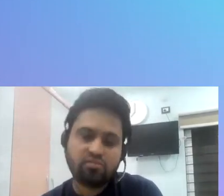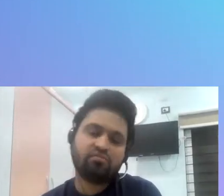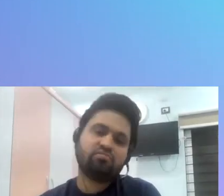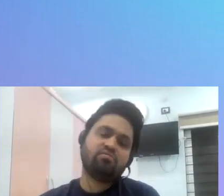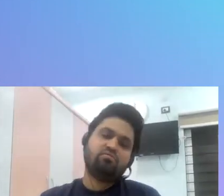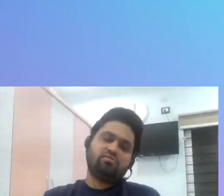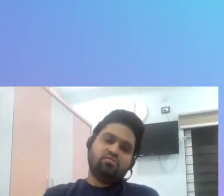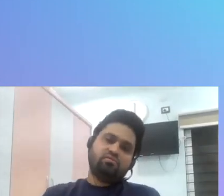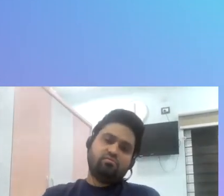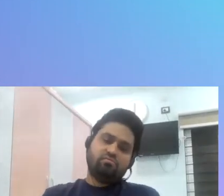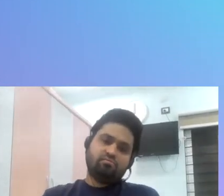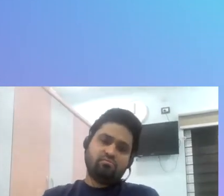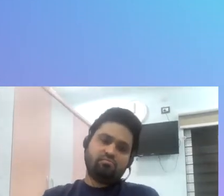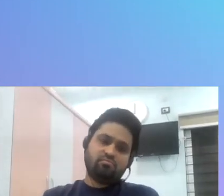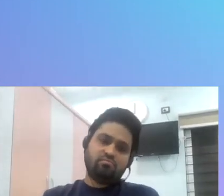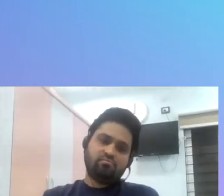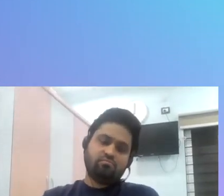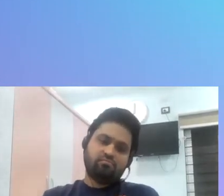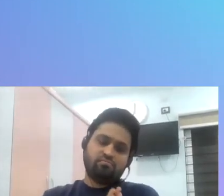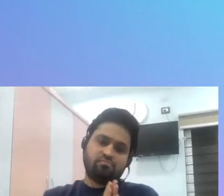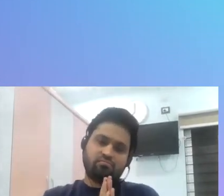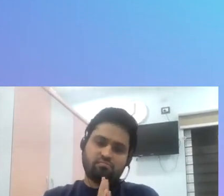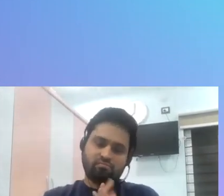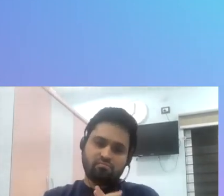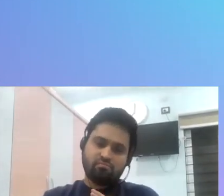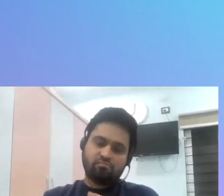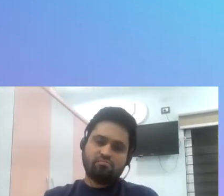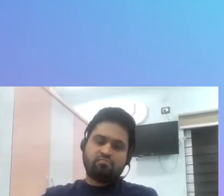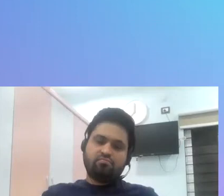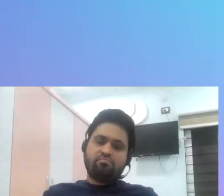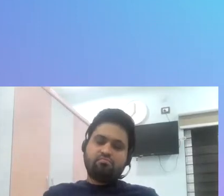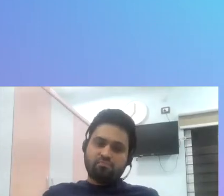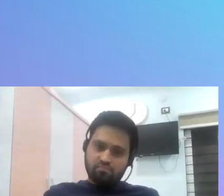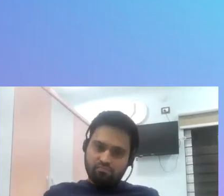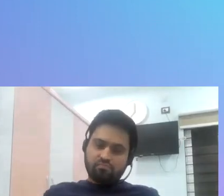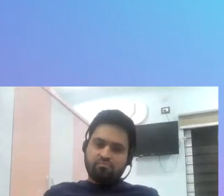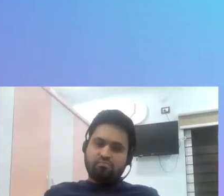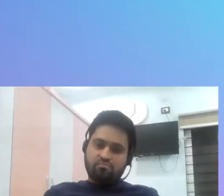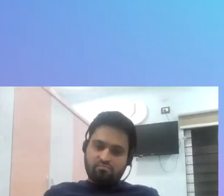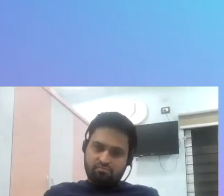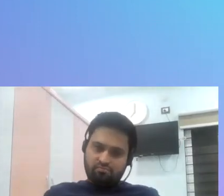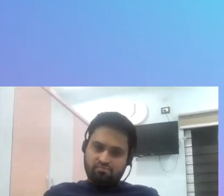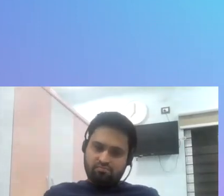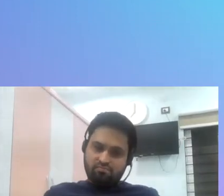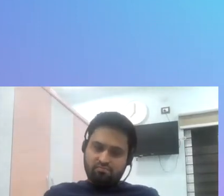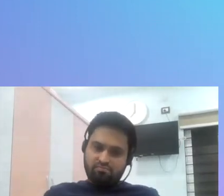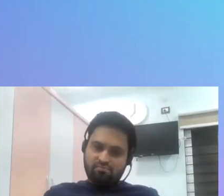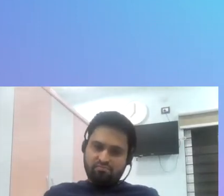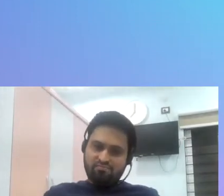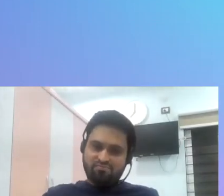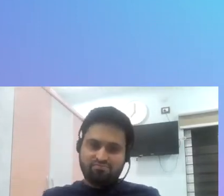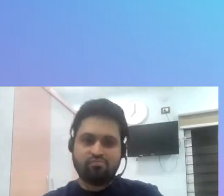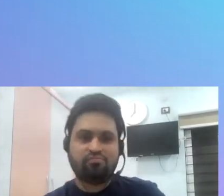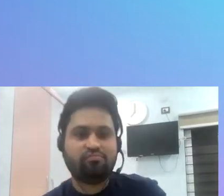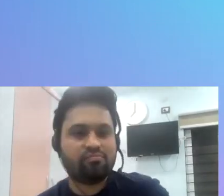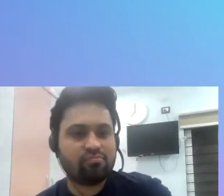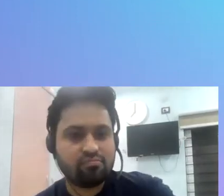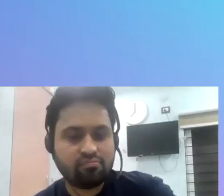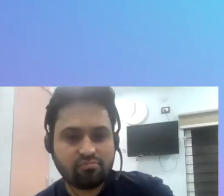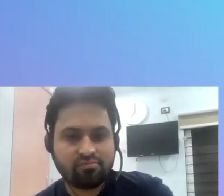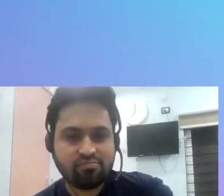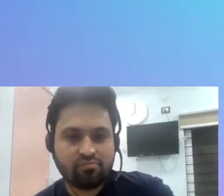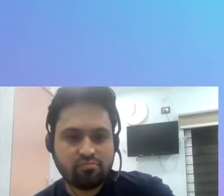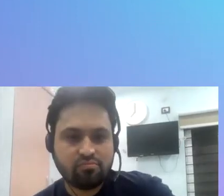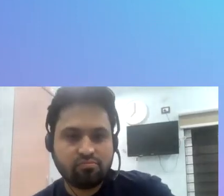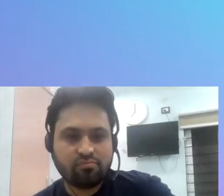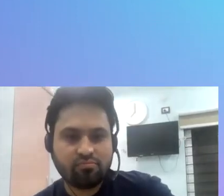feature? Yes. So sorry, that automatic color contrast feature is a pro feature. With pro, you get things like that. You